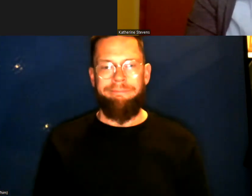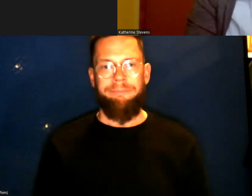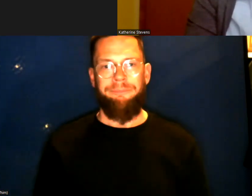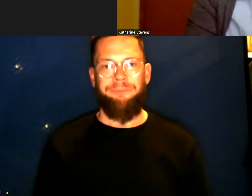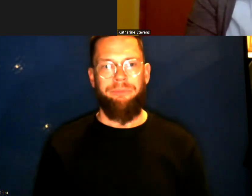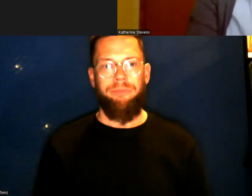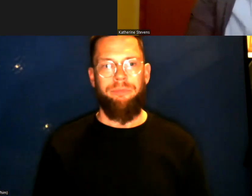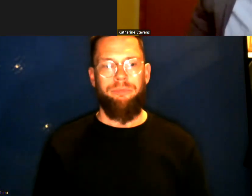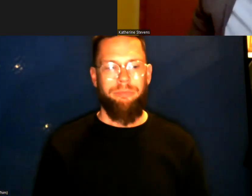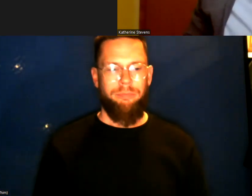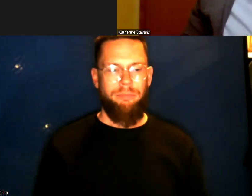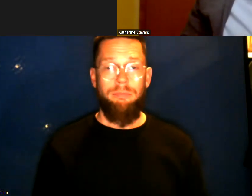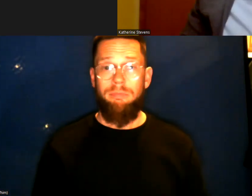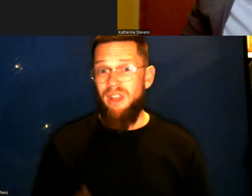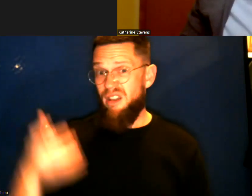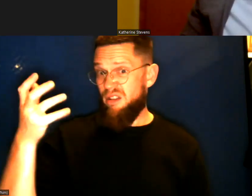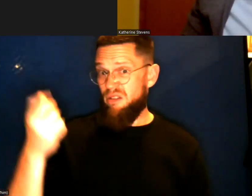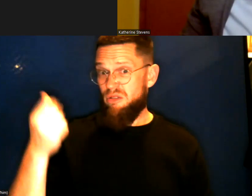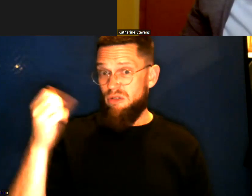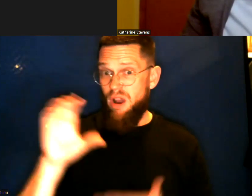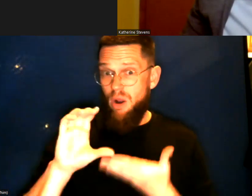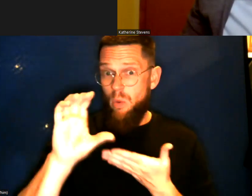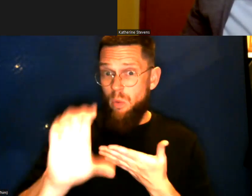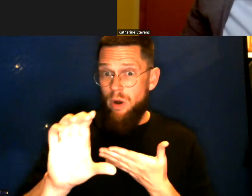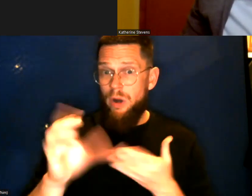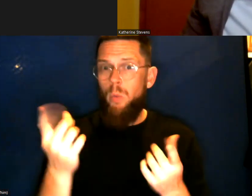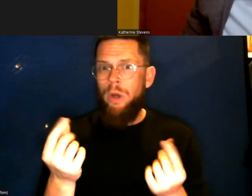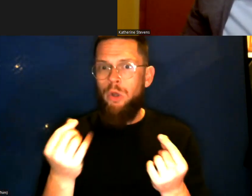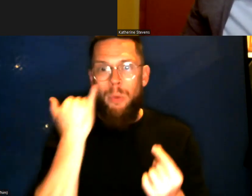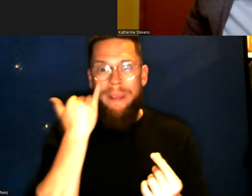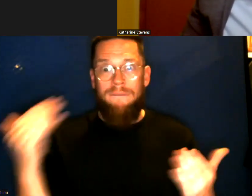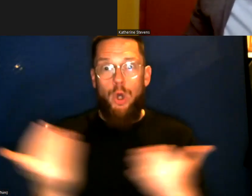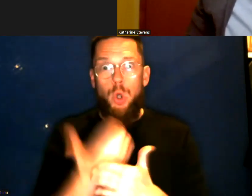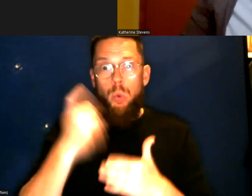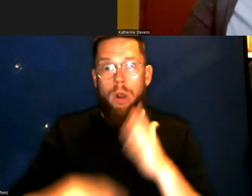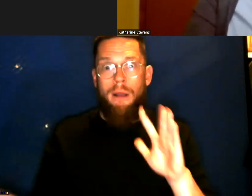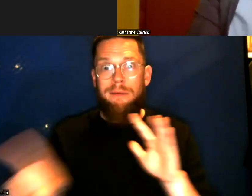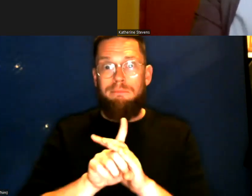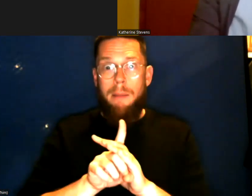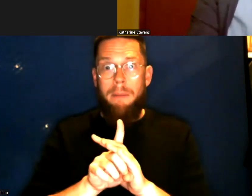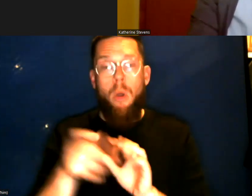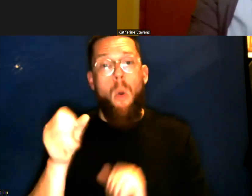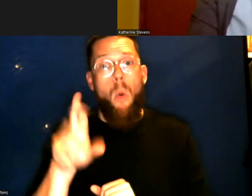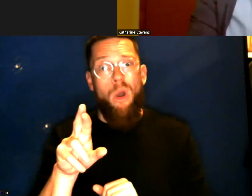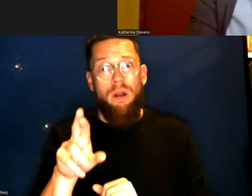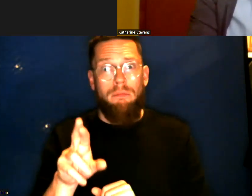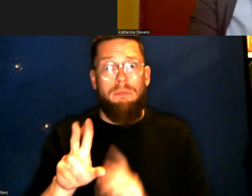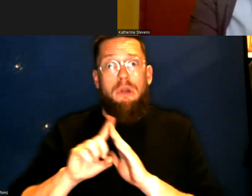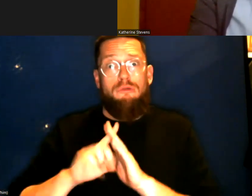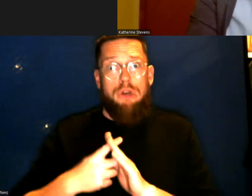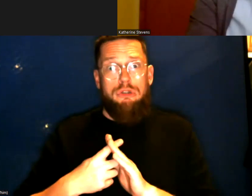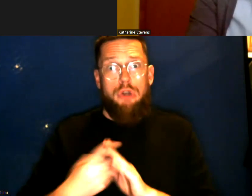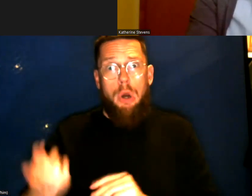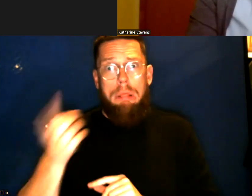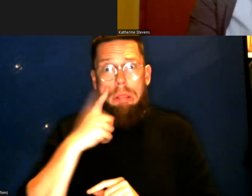And once the grant is awarded, what do you do if you have new costs or the actual costs are way more or less than it was budgeted? Mm-hmm.